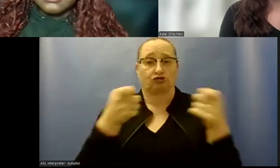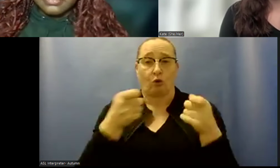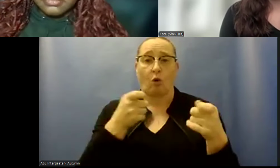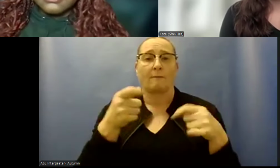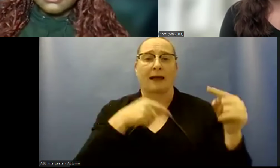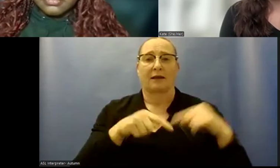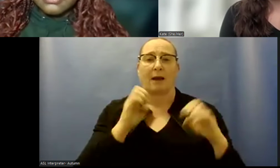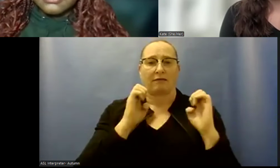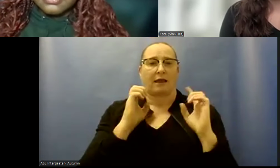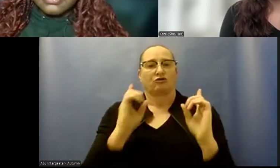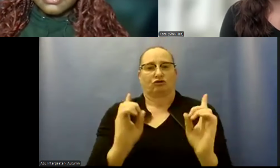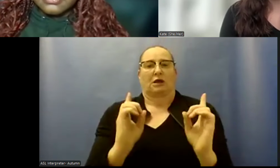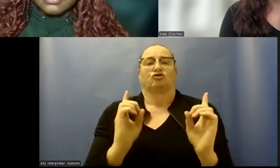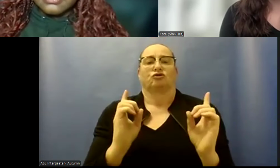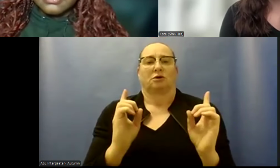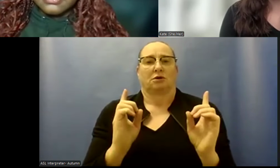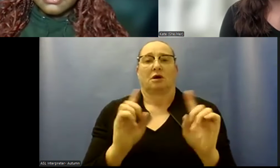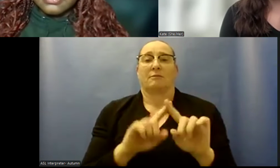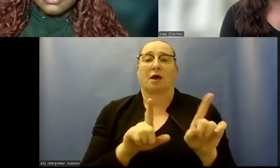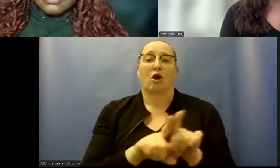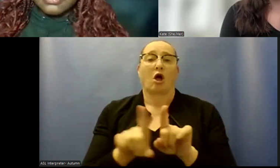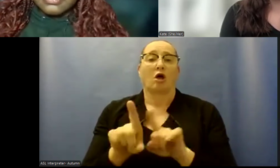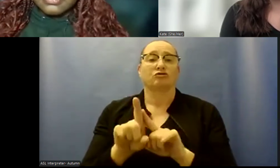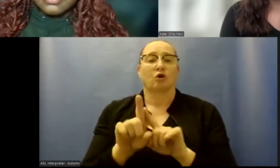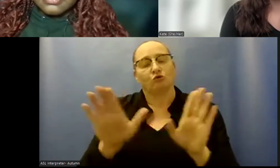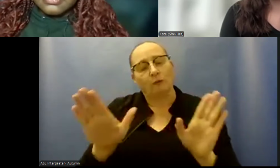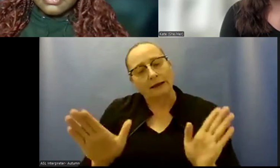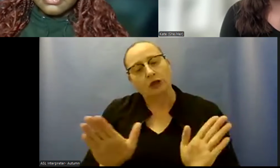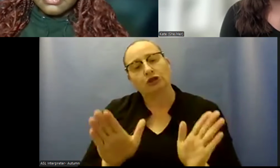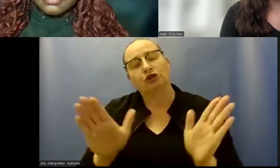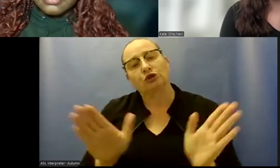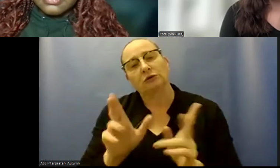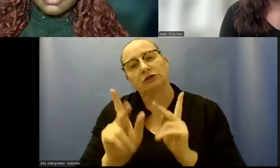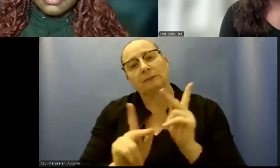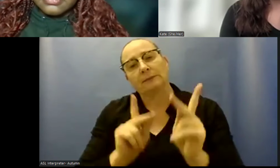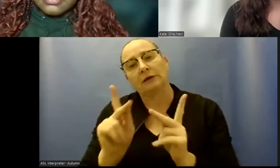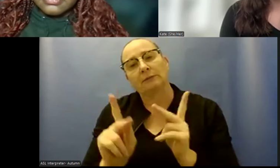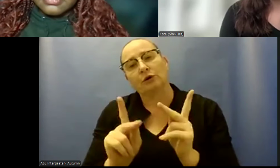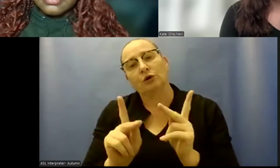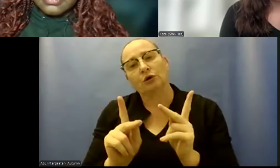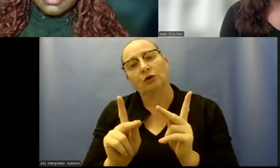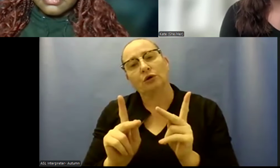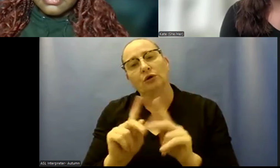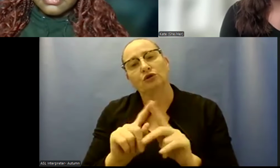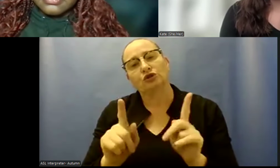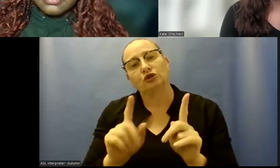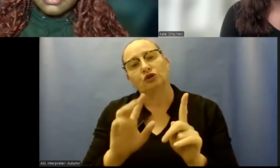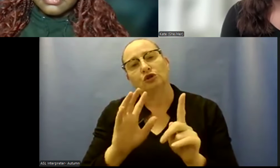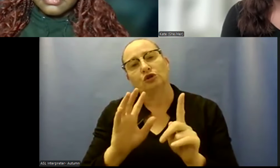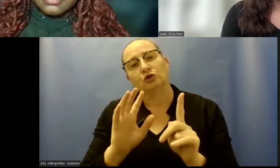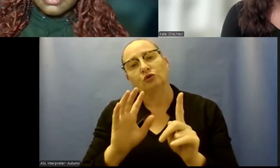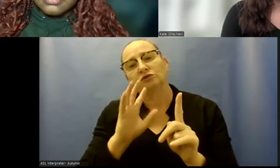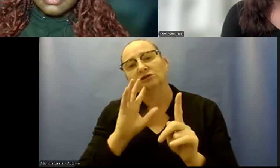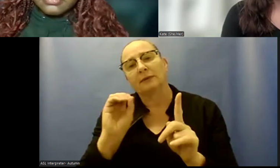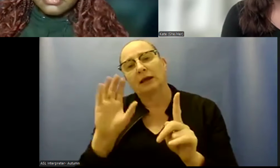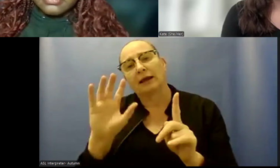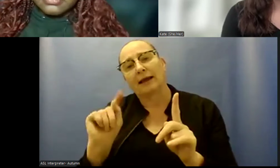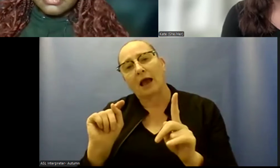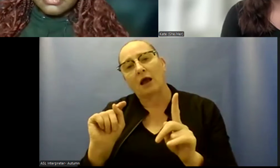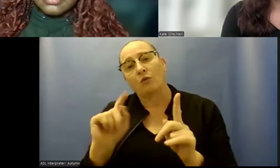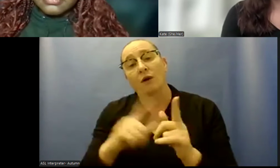education, but also just encouraging people to, speak out, and knowing that when you do